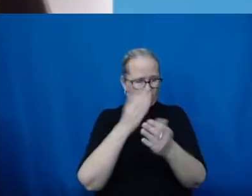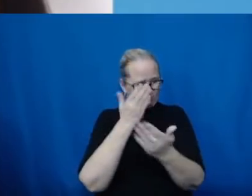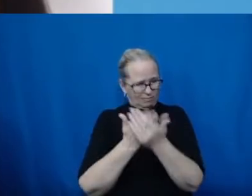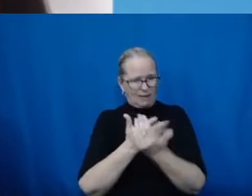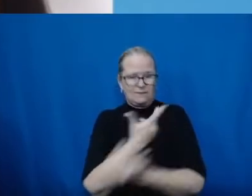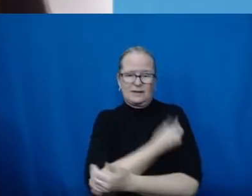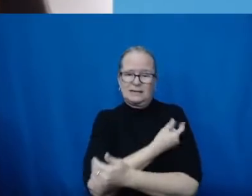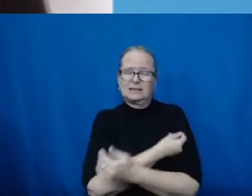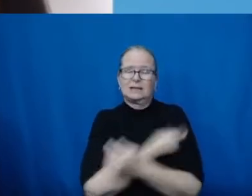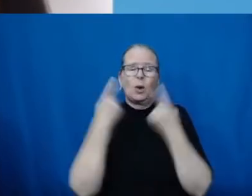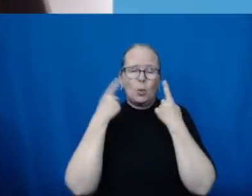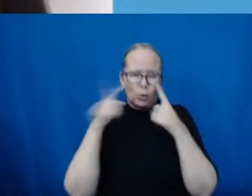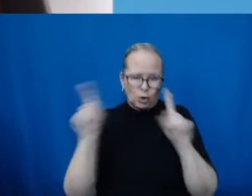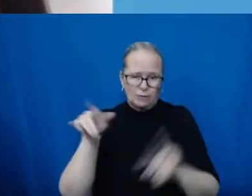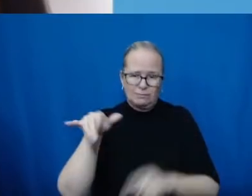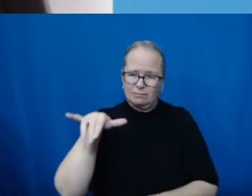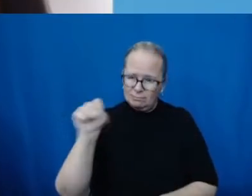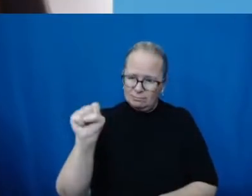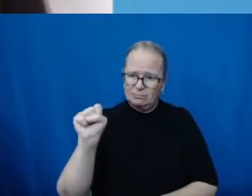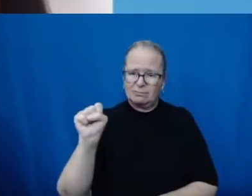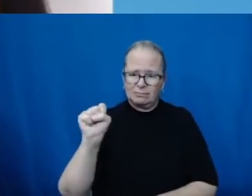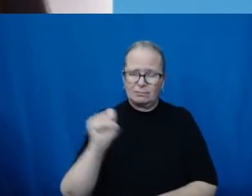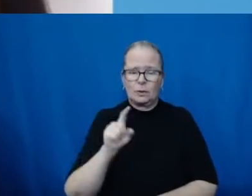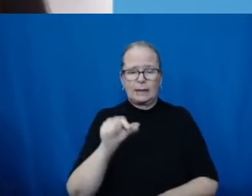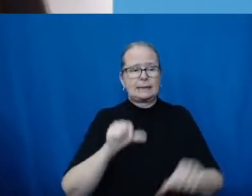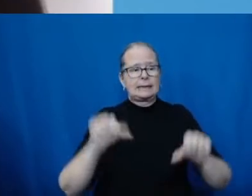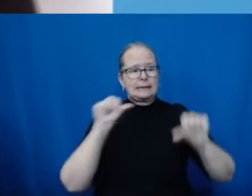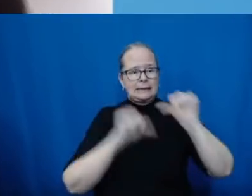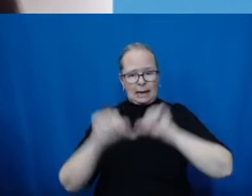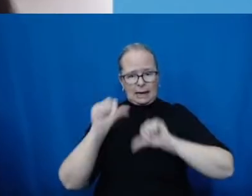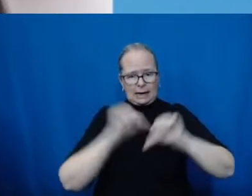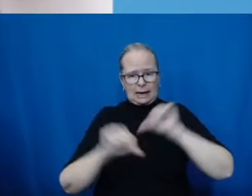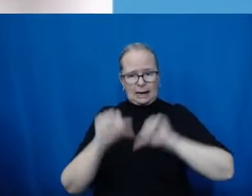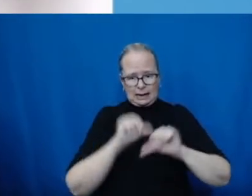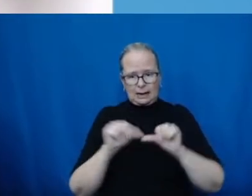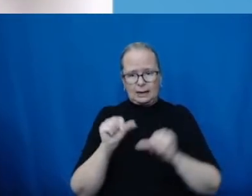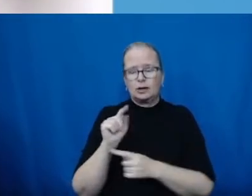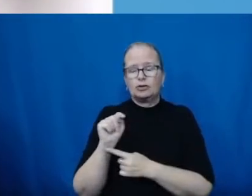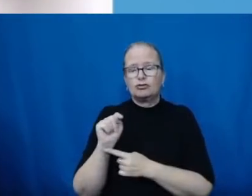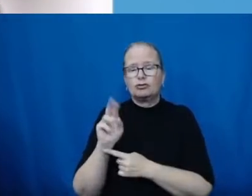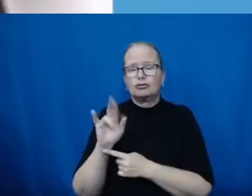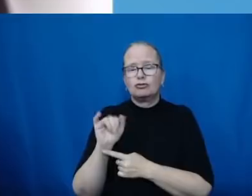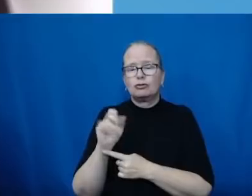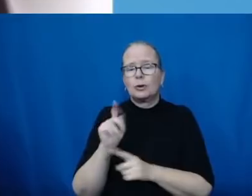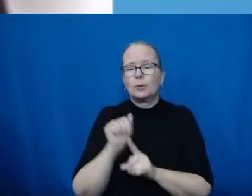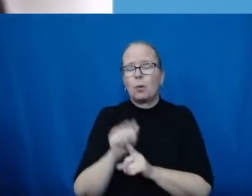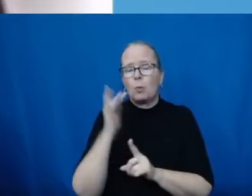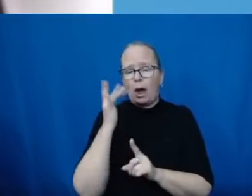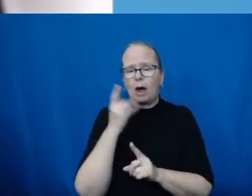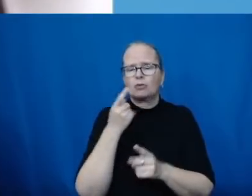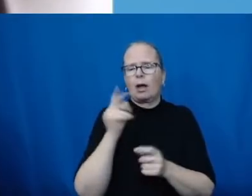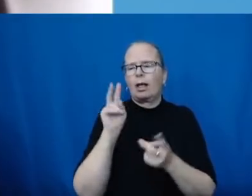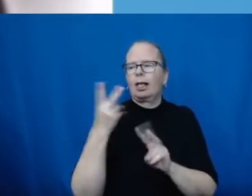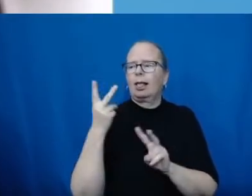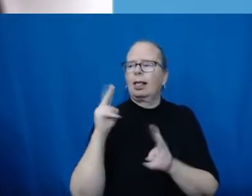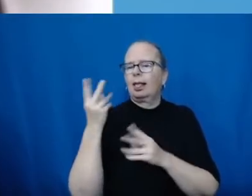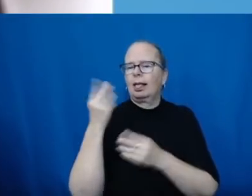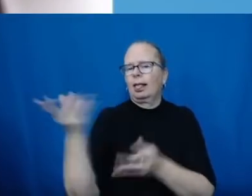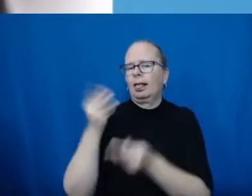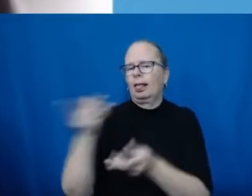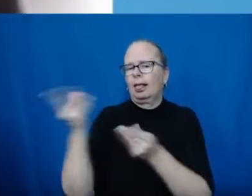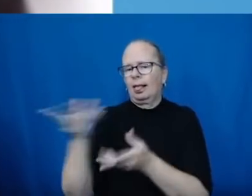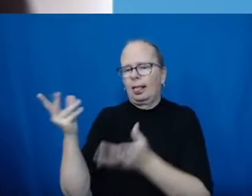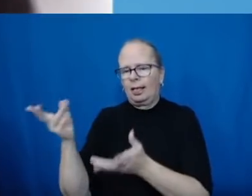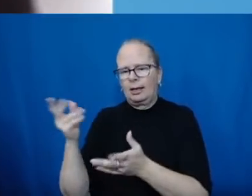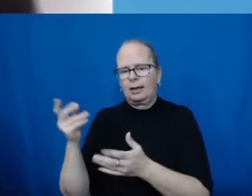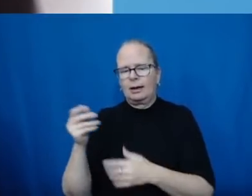used to push misinformation, give people a path to credible information. And I'm going to give you a path right now. This is our